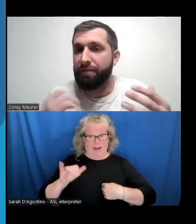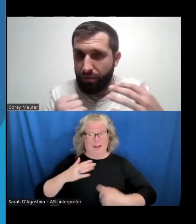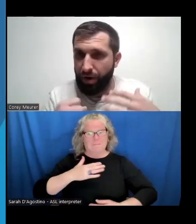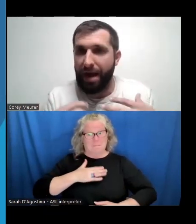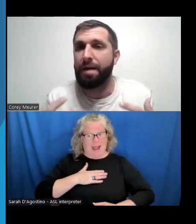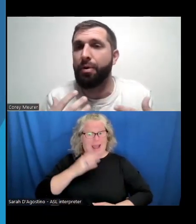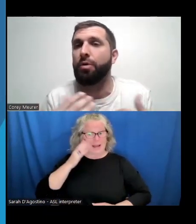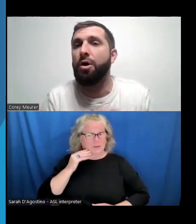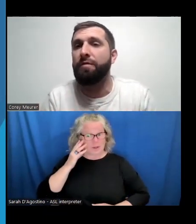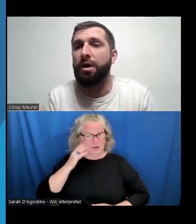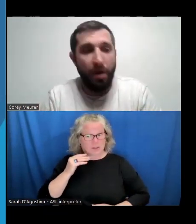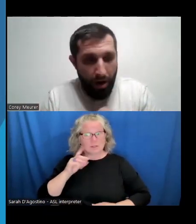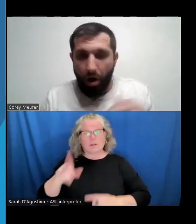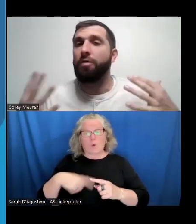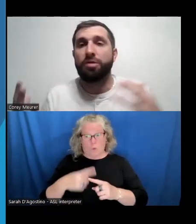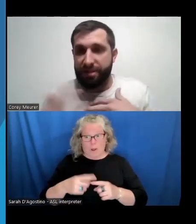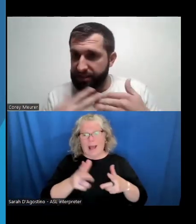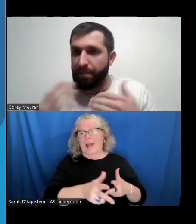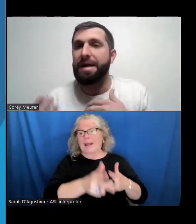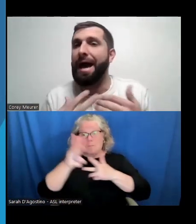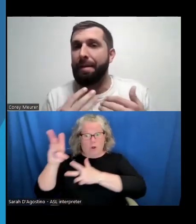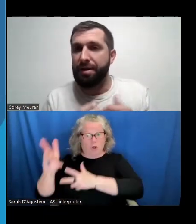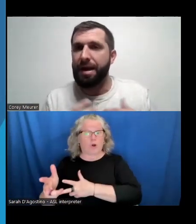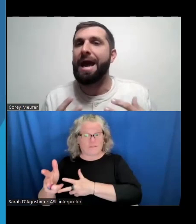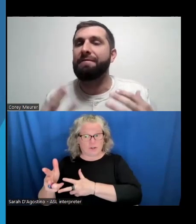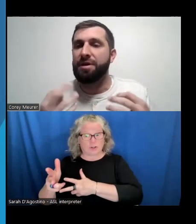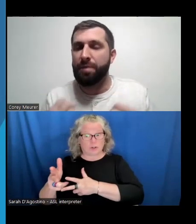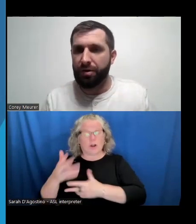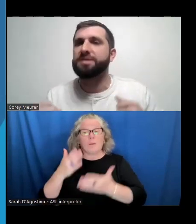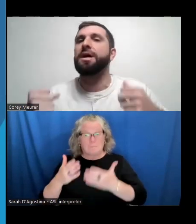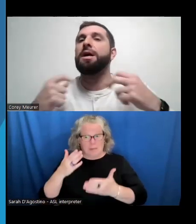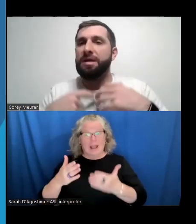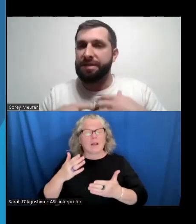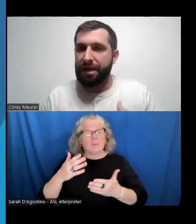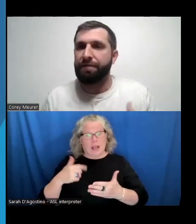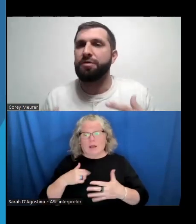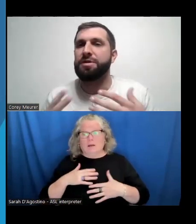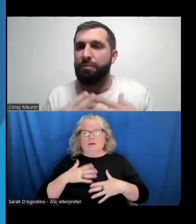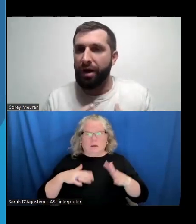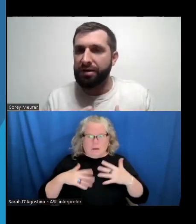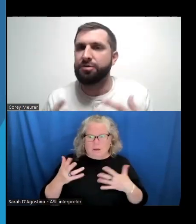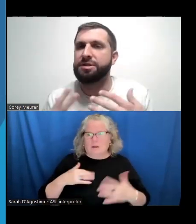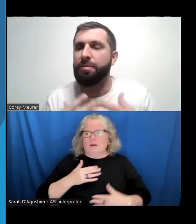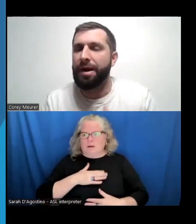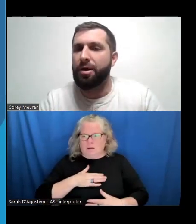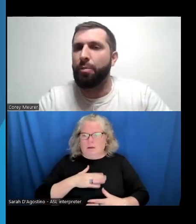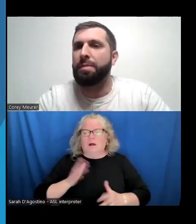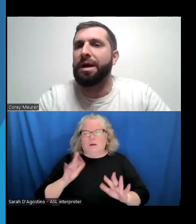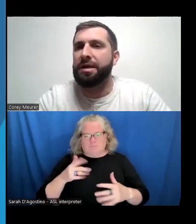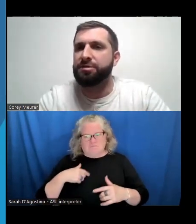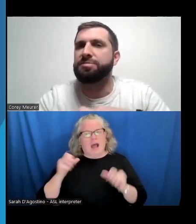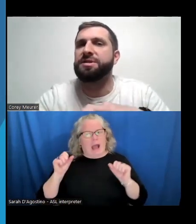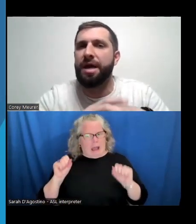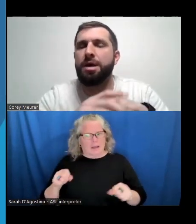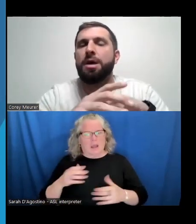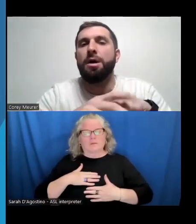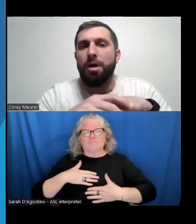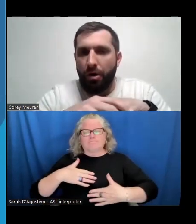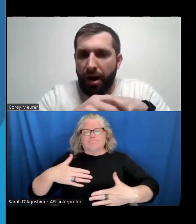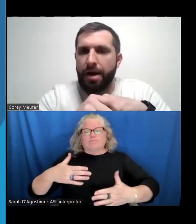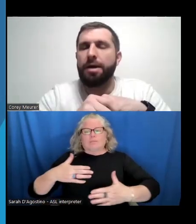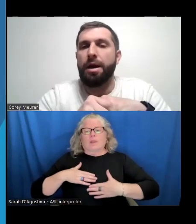that off when I get pulled over. All those things might happen, and I have the ability to take a few deep breaths, use some of my coping mechanisms, and